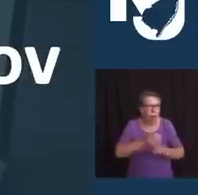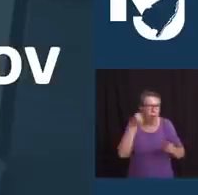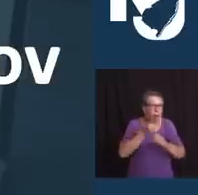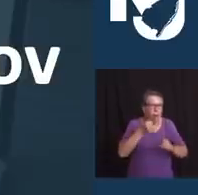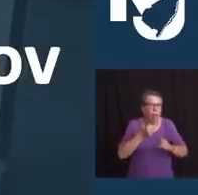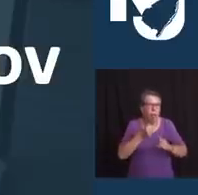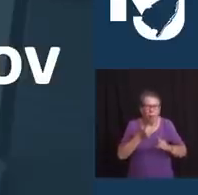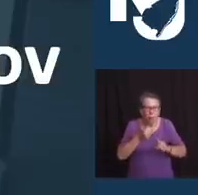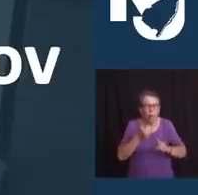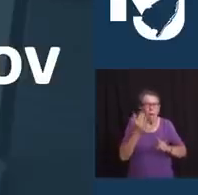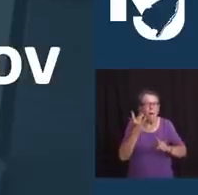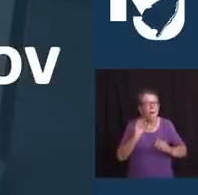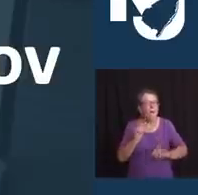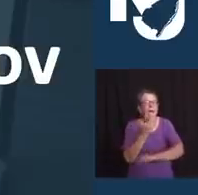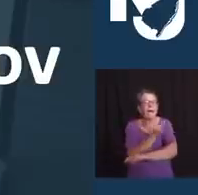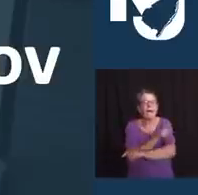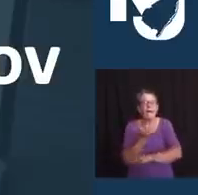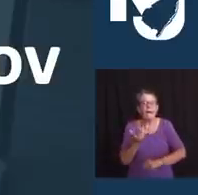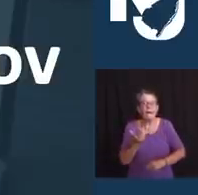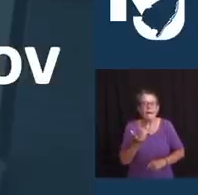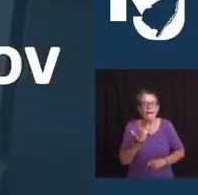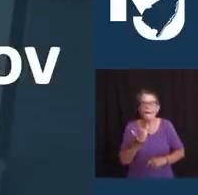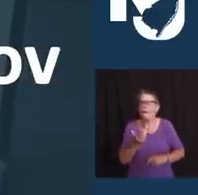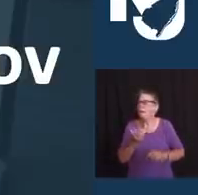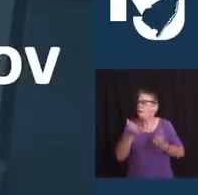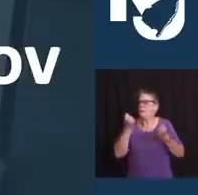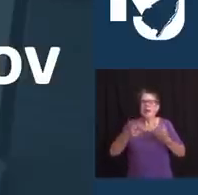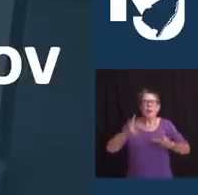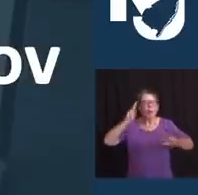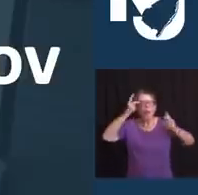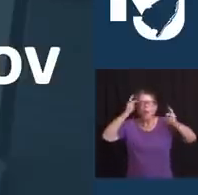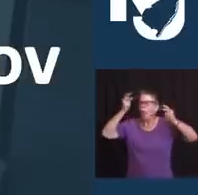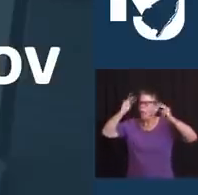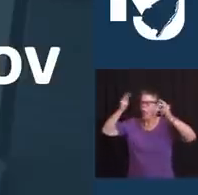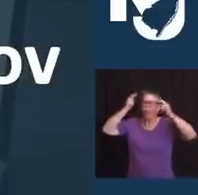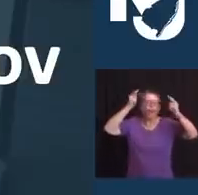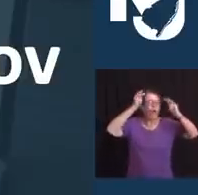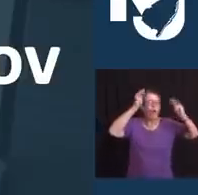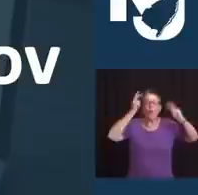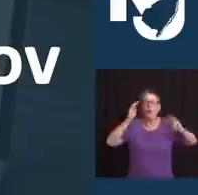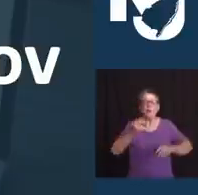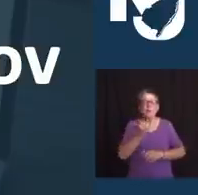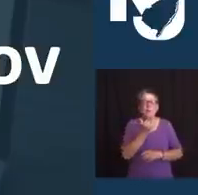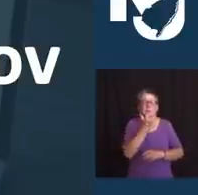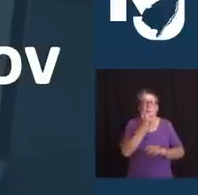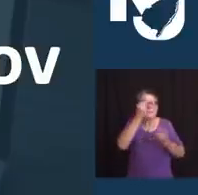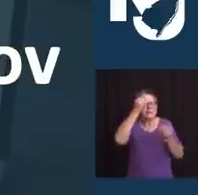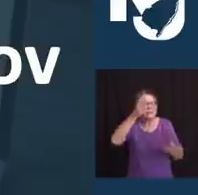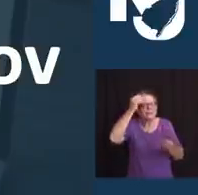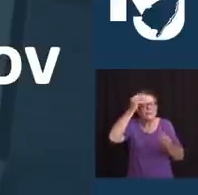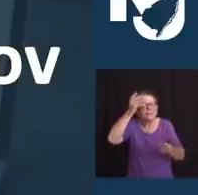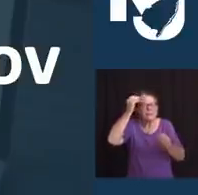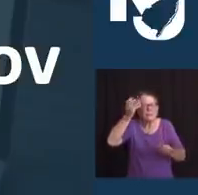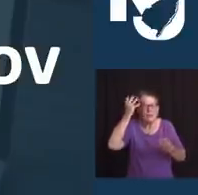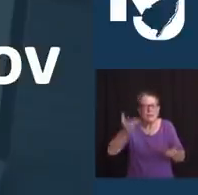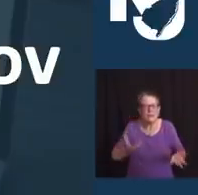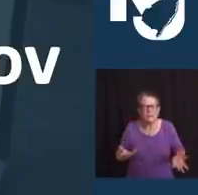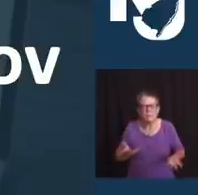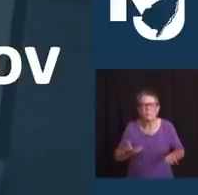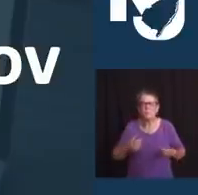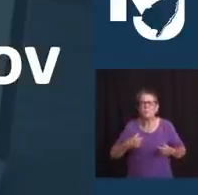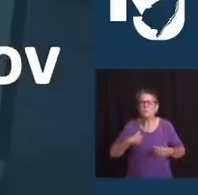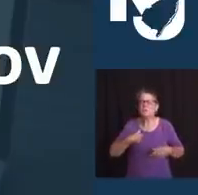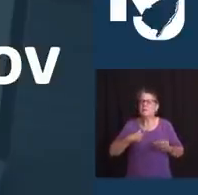the misinformation that COVID was no worse than the flu. The fact that we have lost more New Jerseyans to COVID in 16